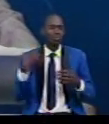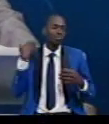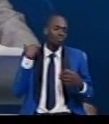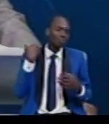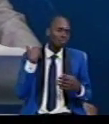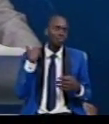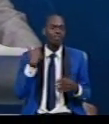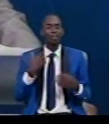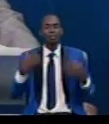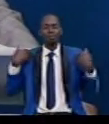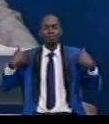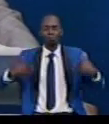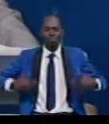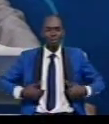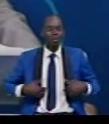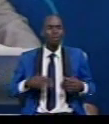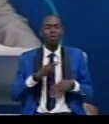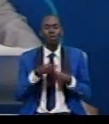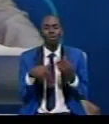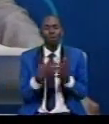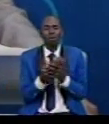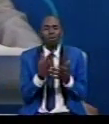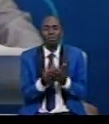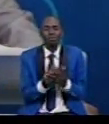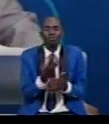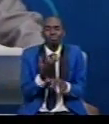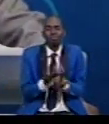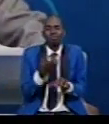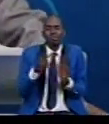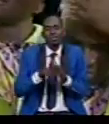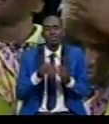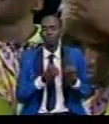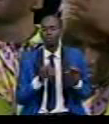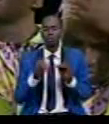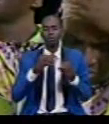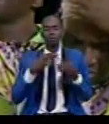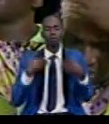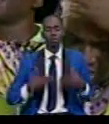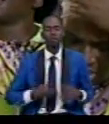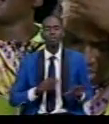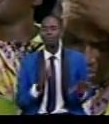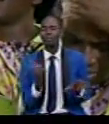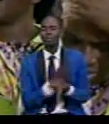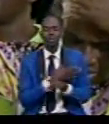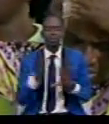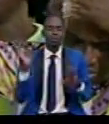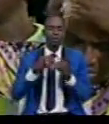wherever, all the stiffness vanish away in Jesus' name.